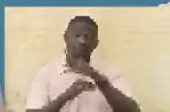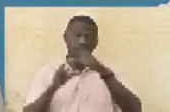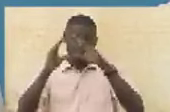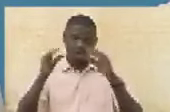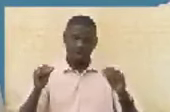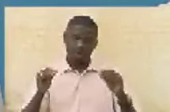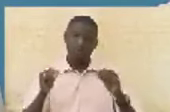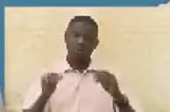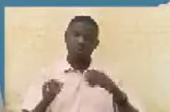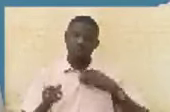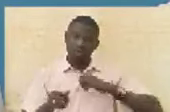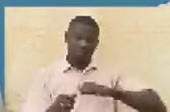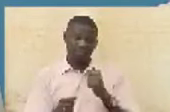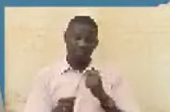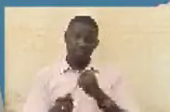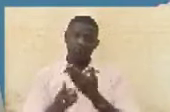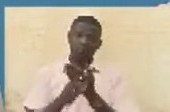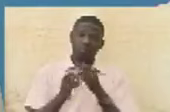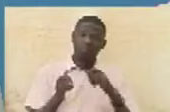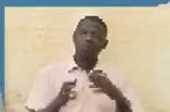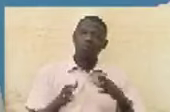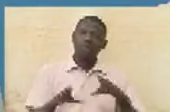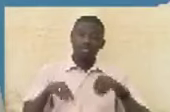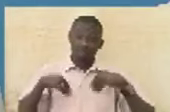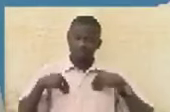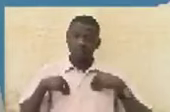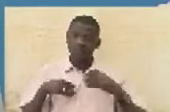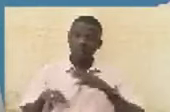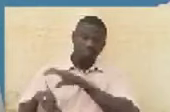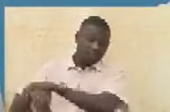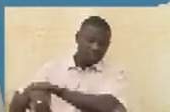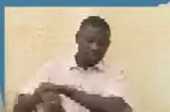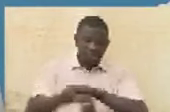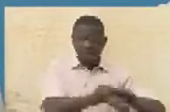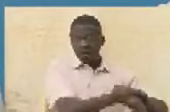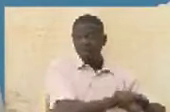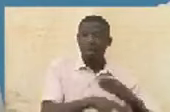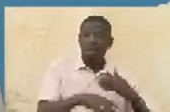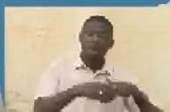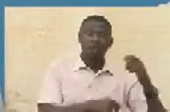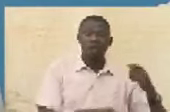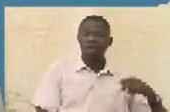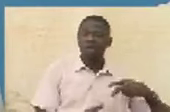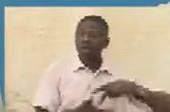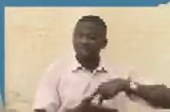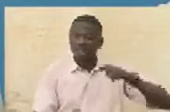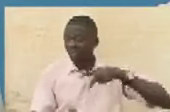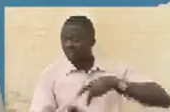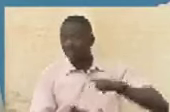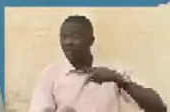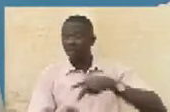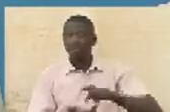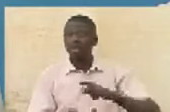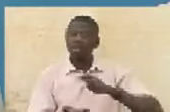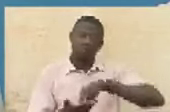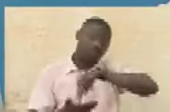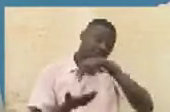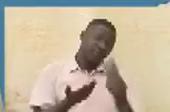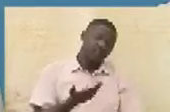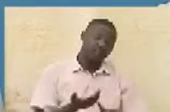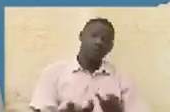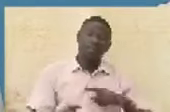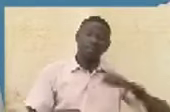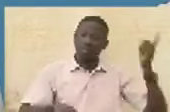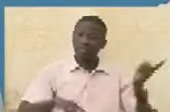house. When he refused to cooperate with them, they dragged him out. His feet were kicked under him. When he fell down,